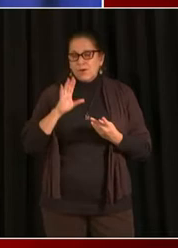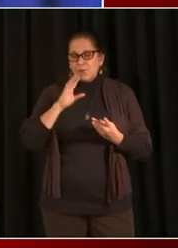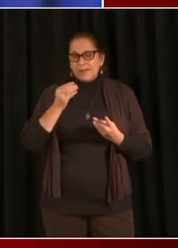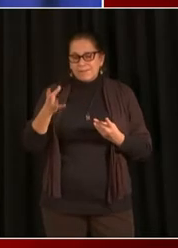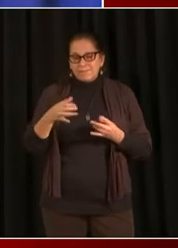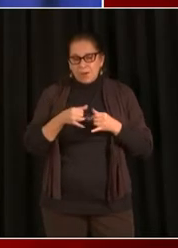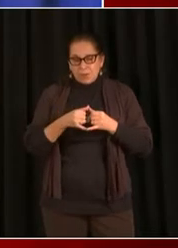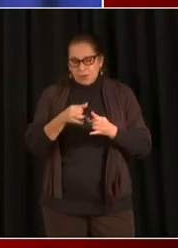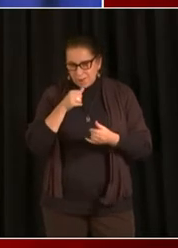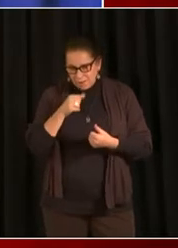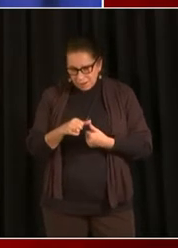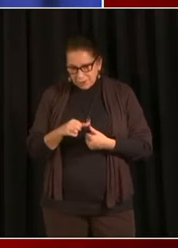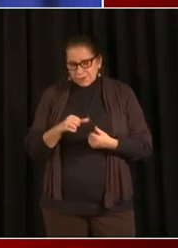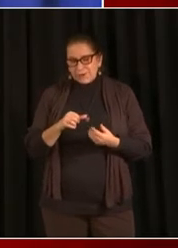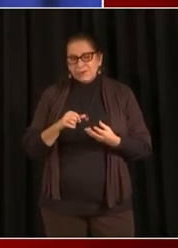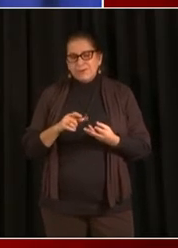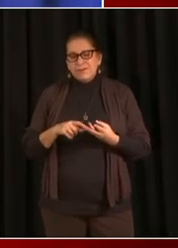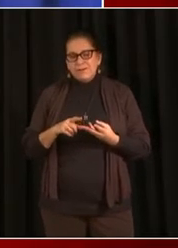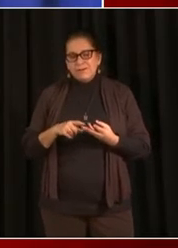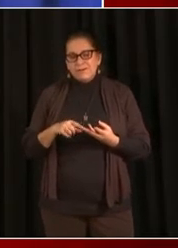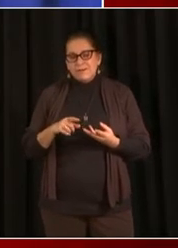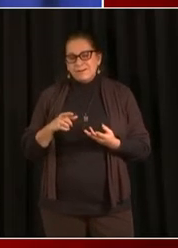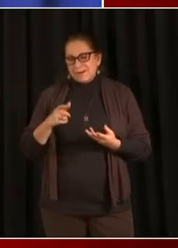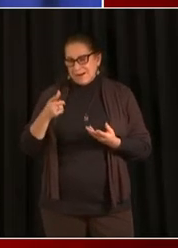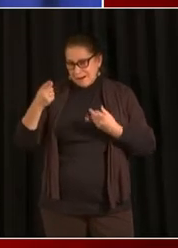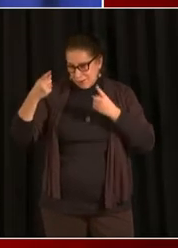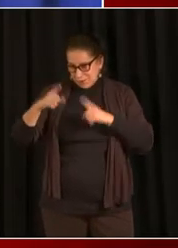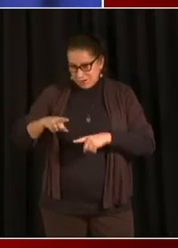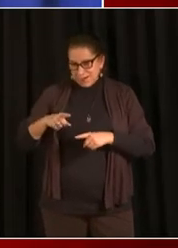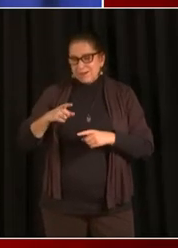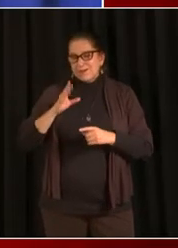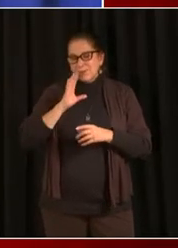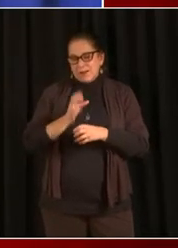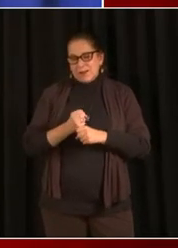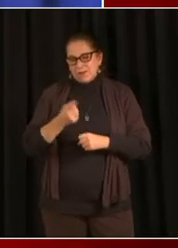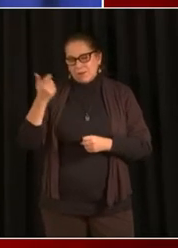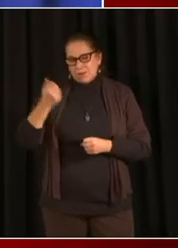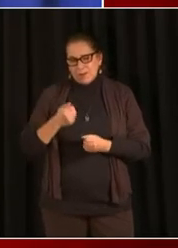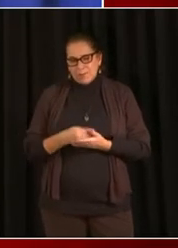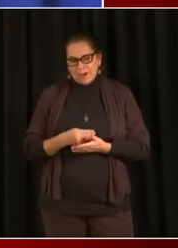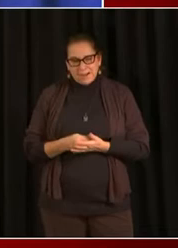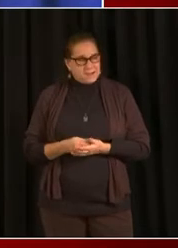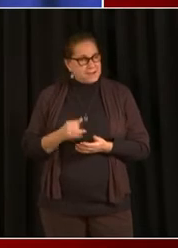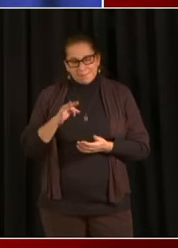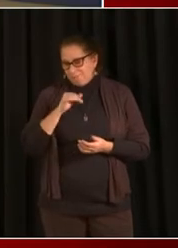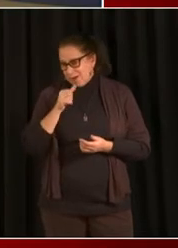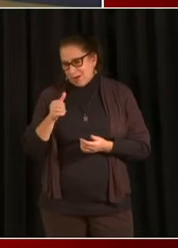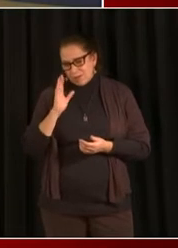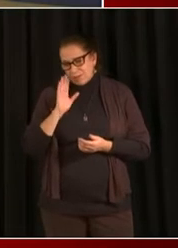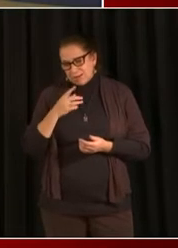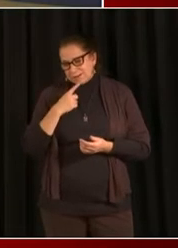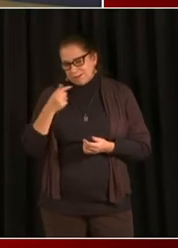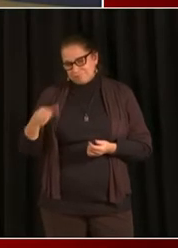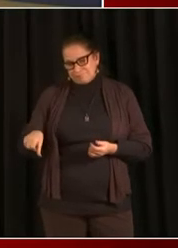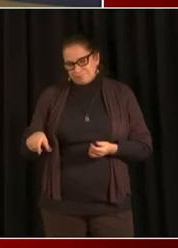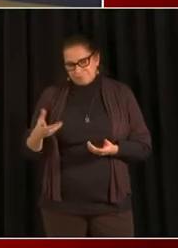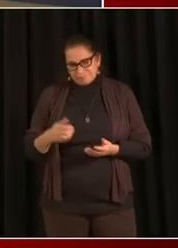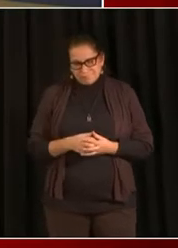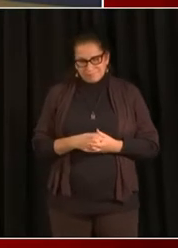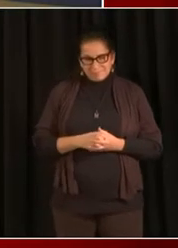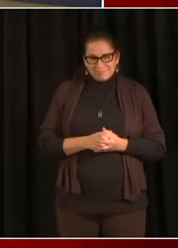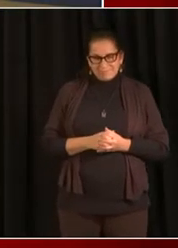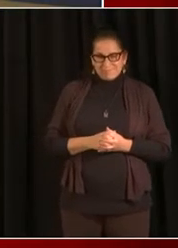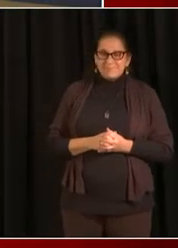you send back the grant. There's a grant agreement, correct. Yes, sir. Yes, Deputy Mayor. So yes, I mean, we have